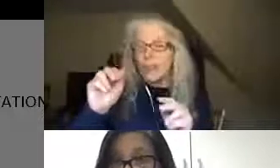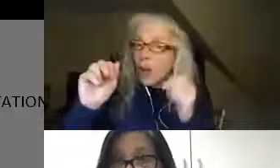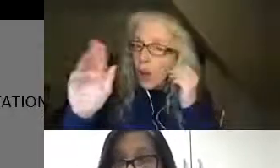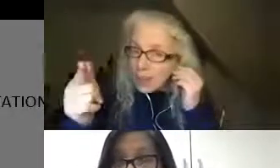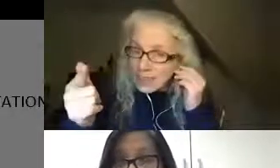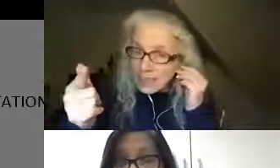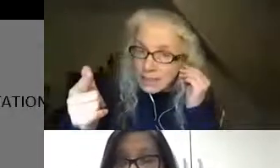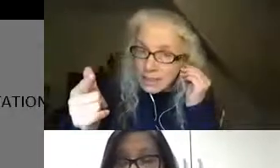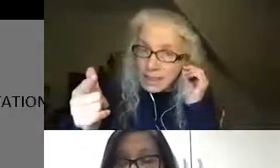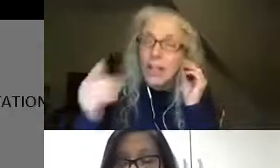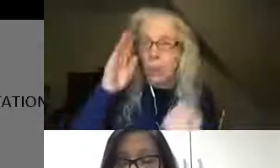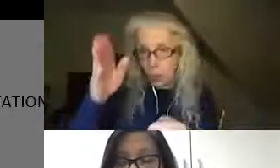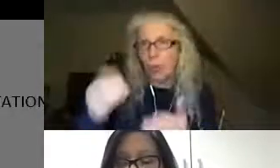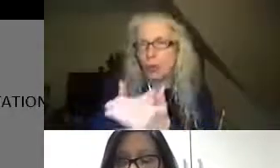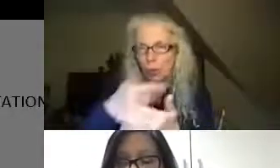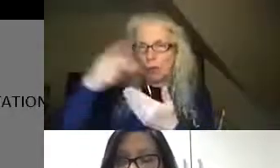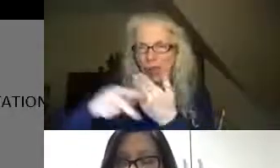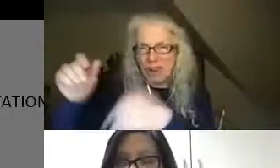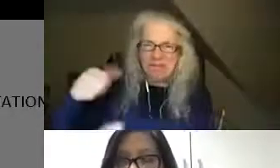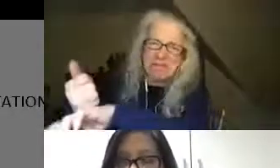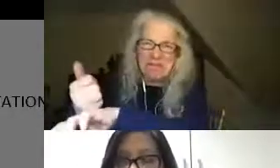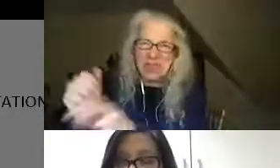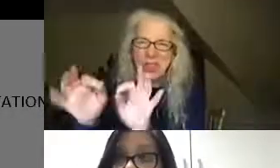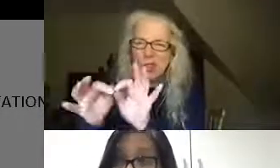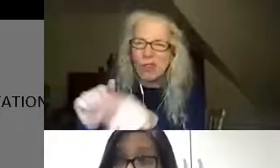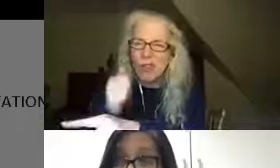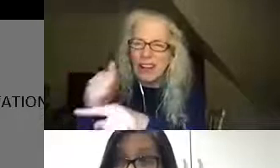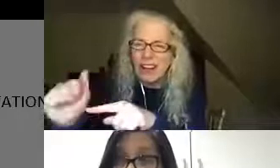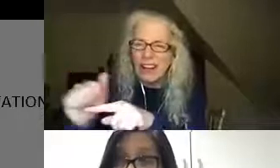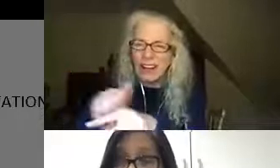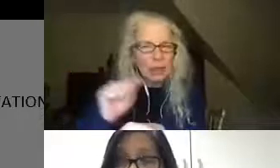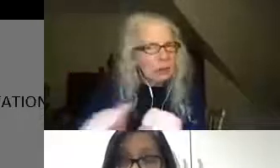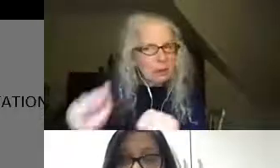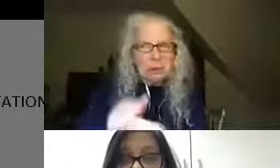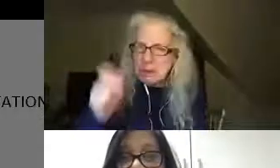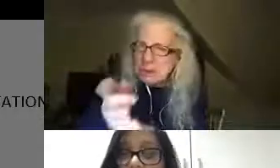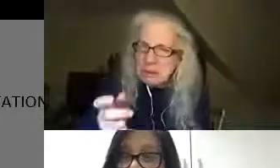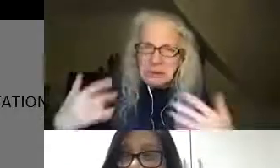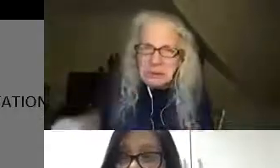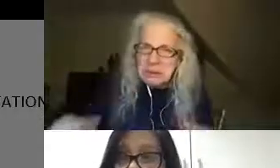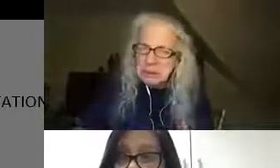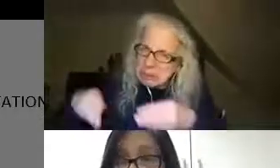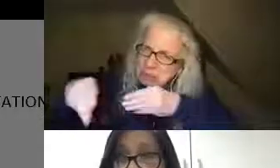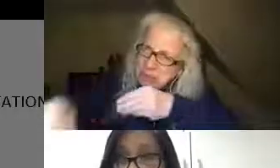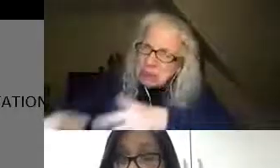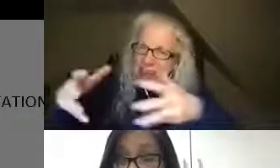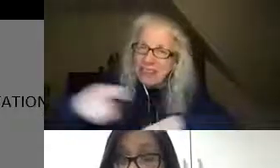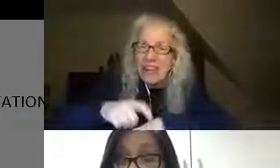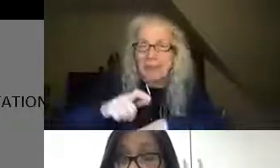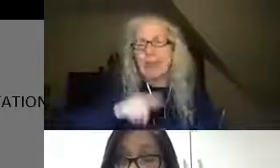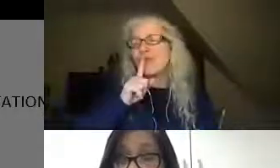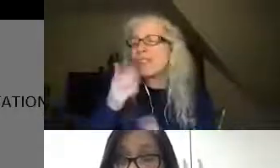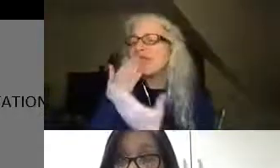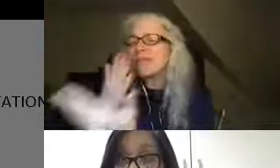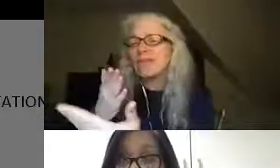College. So we've been working very hard on that. There's a lot that's going into that, and really want to thank Dr. Marie Lynch over